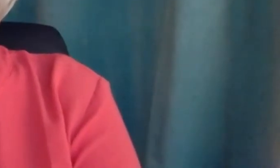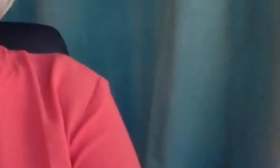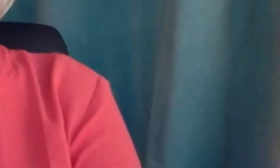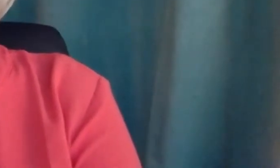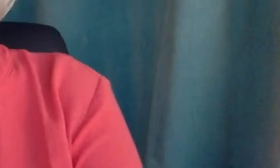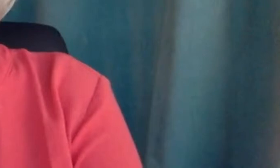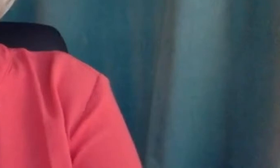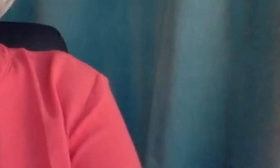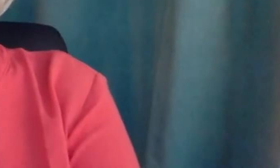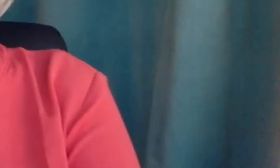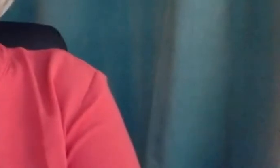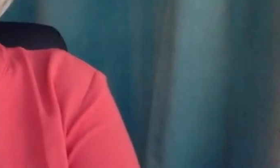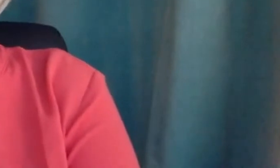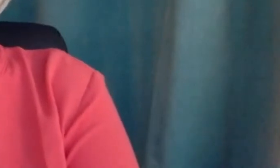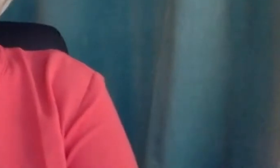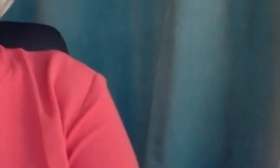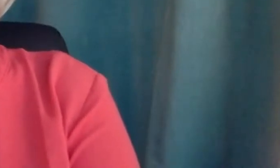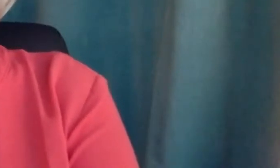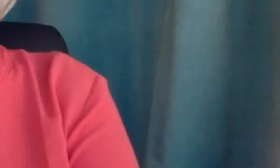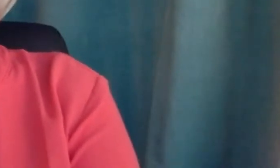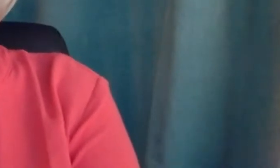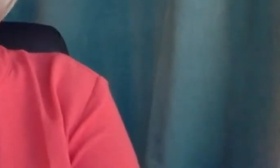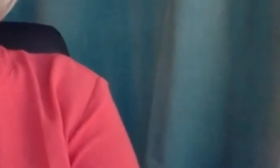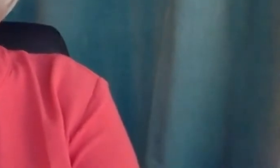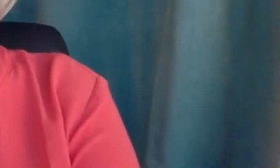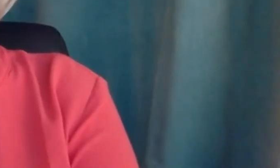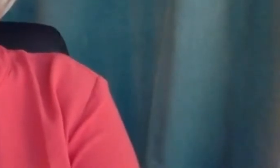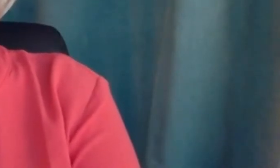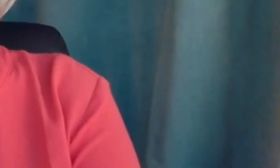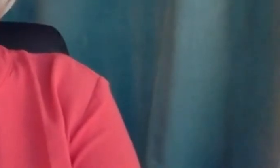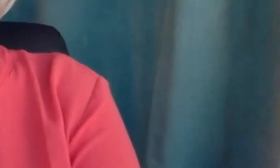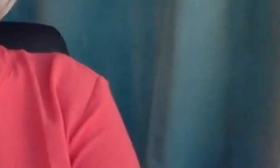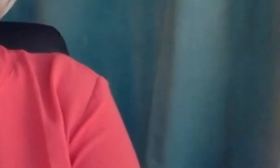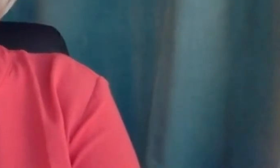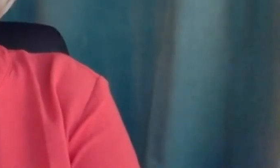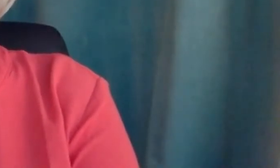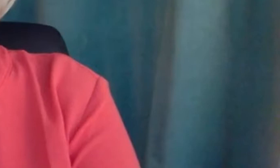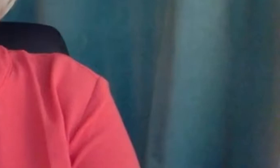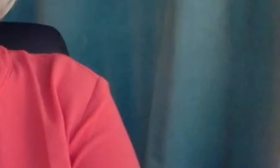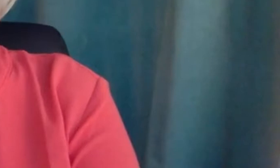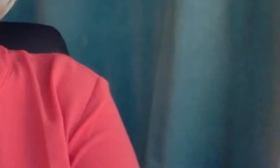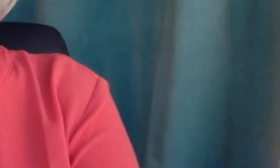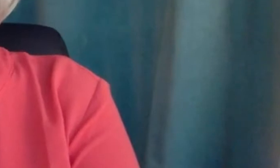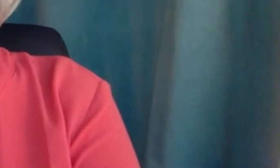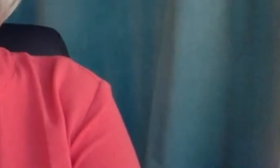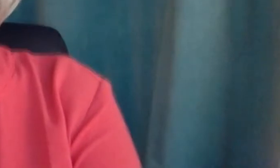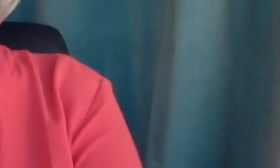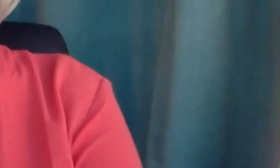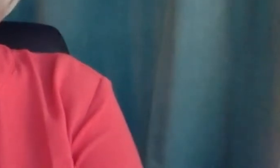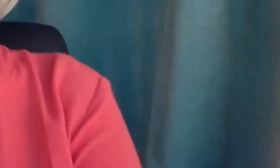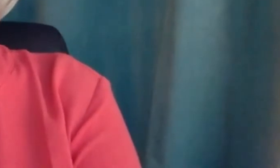support. In just a minute, we're going to start our second webinar, the critical role VR plays in the transition process and